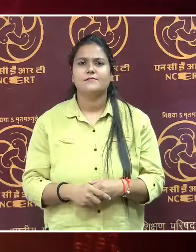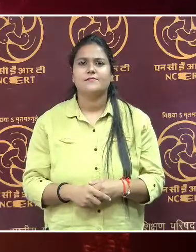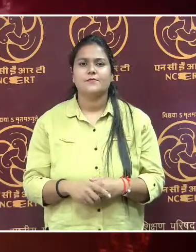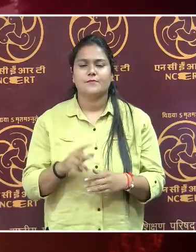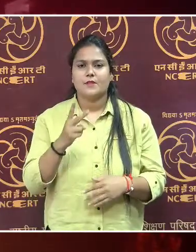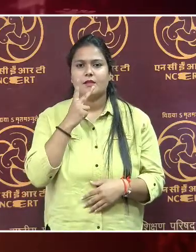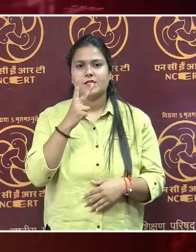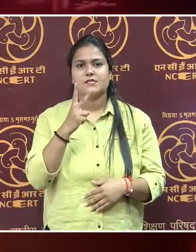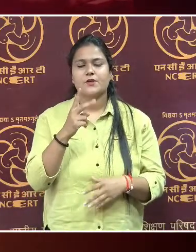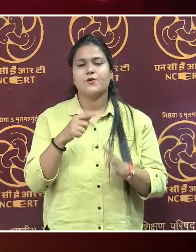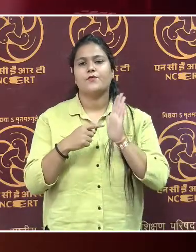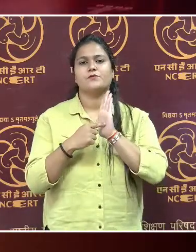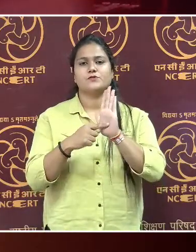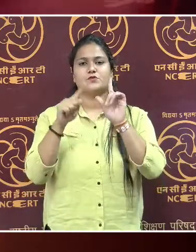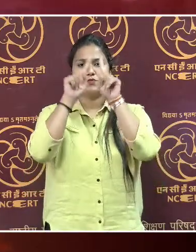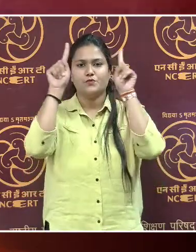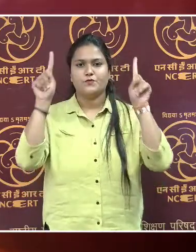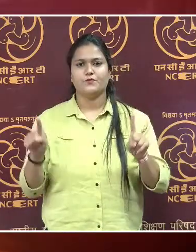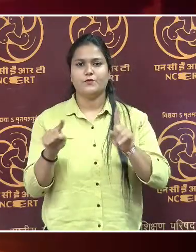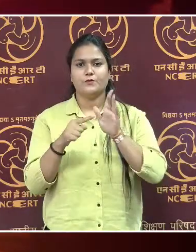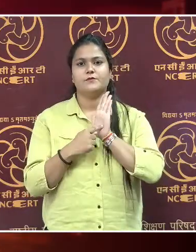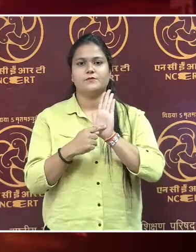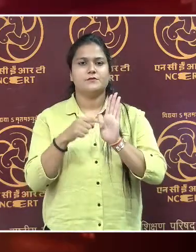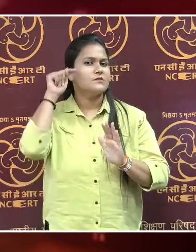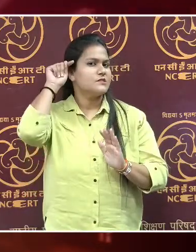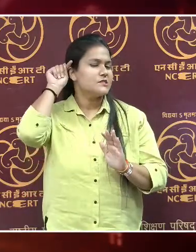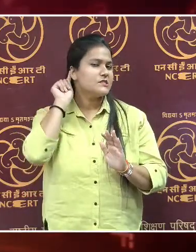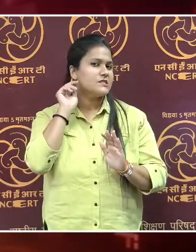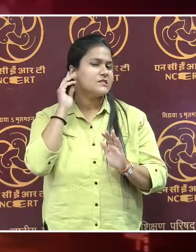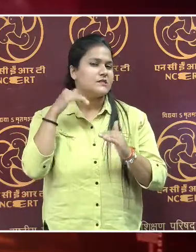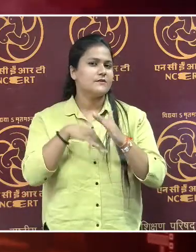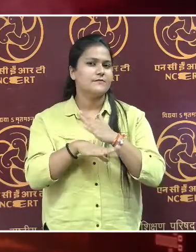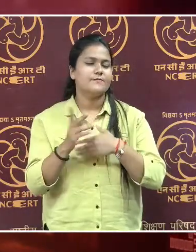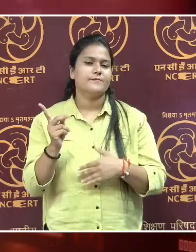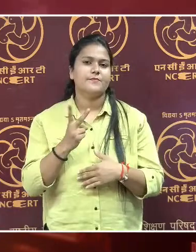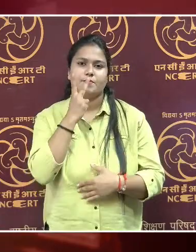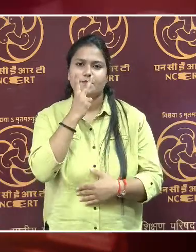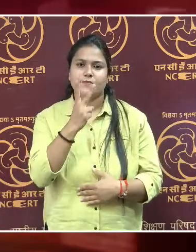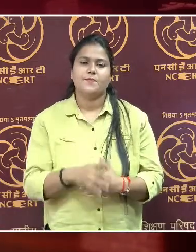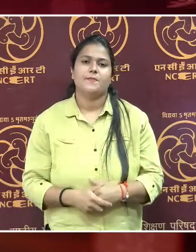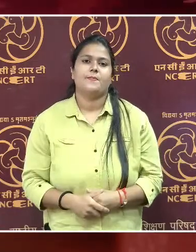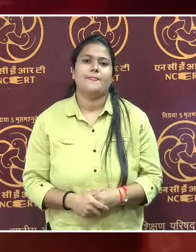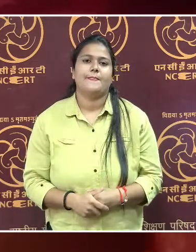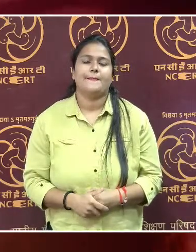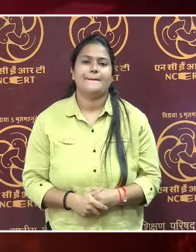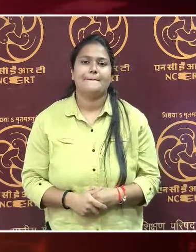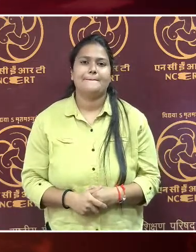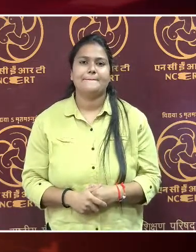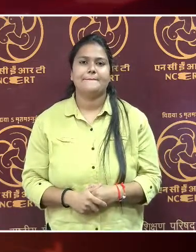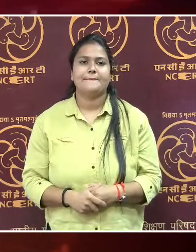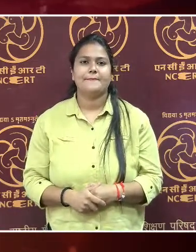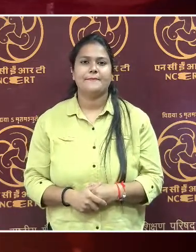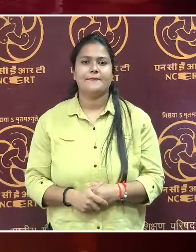the ear. Right. Okay, so we all think that we have seen only this, right, as a